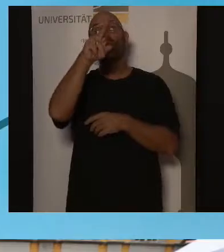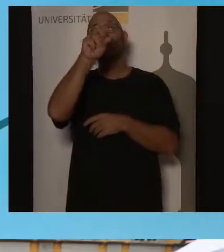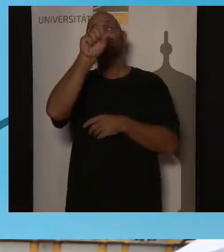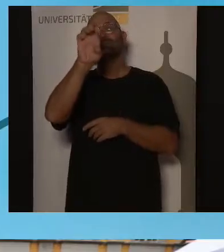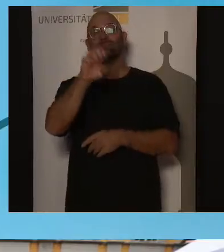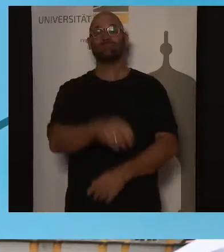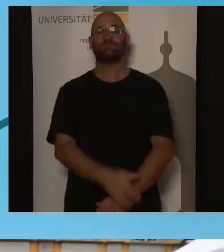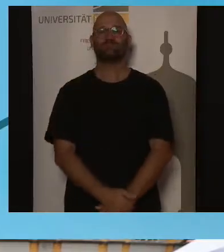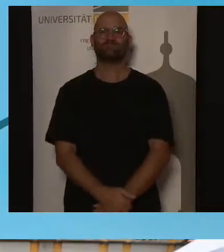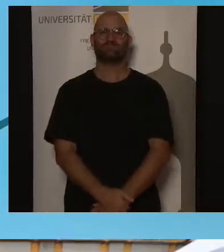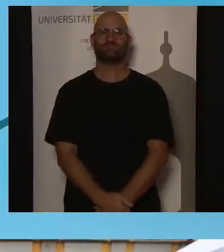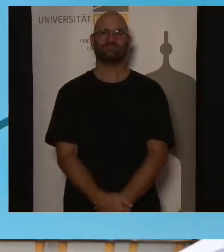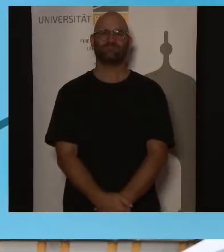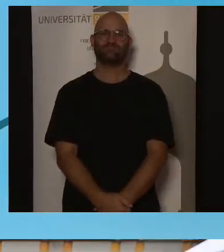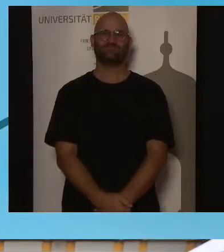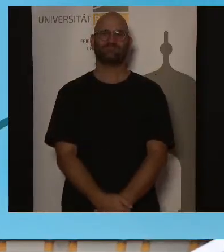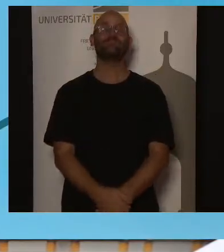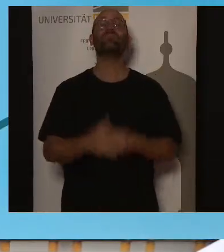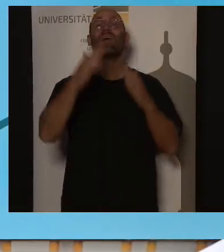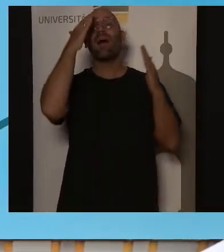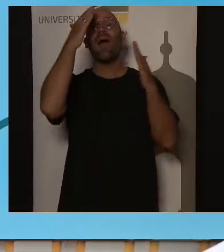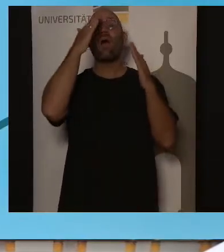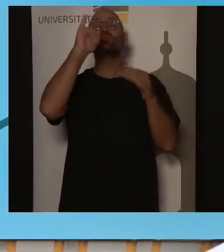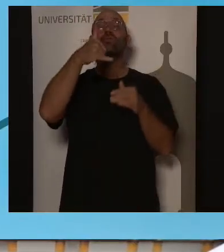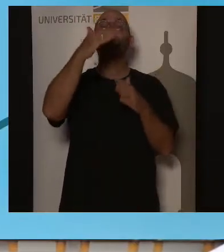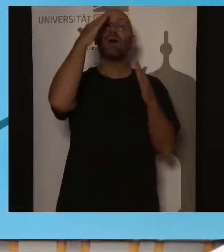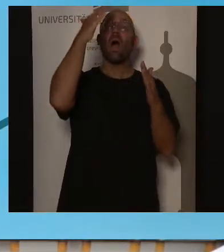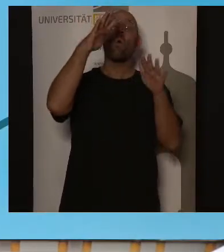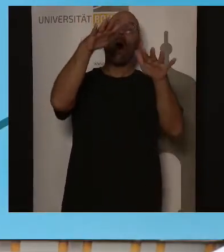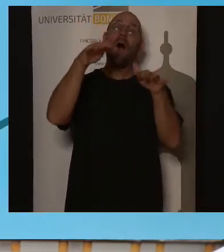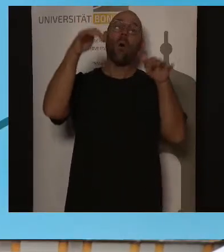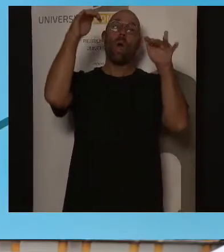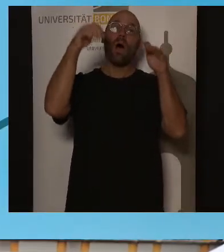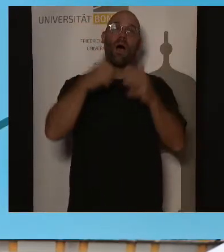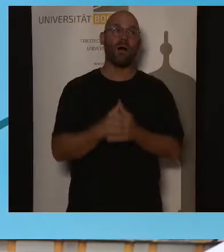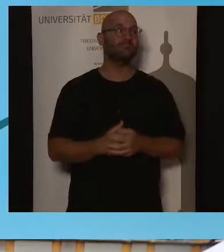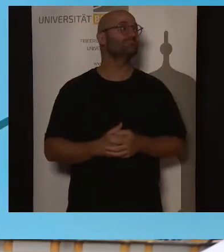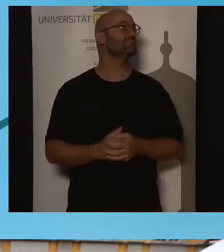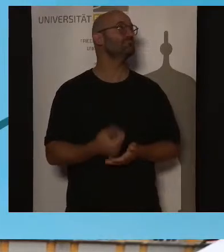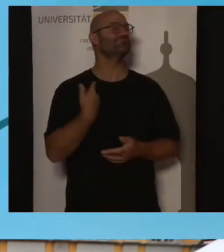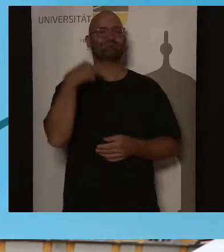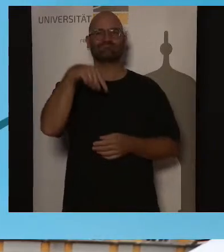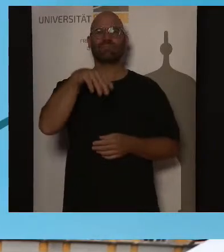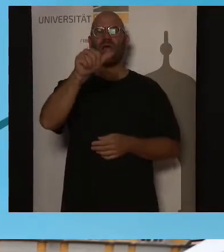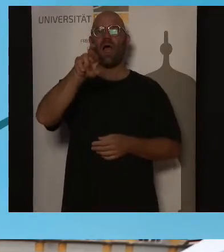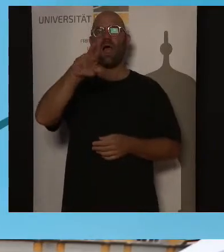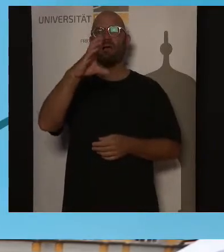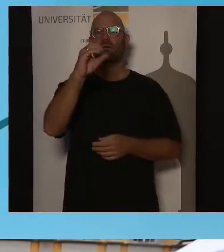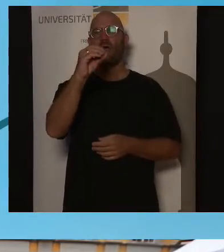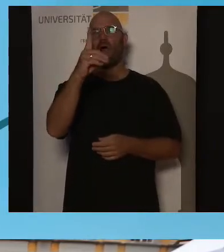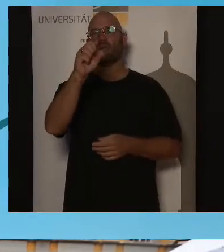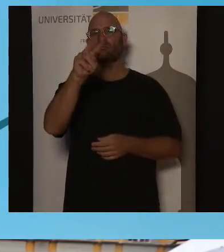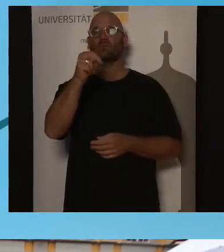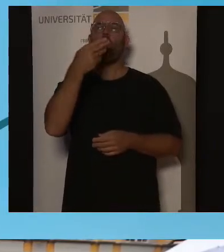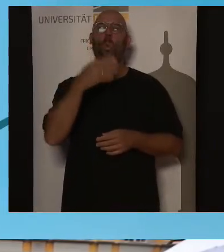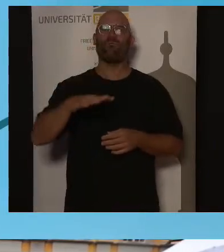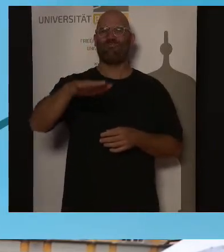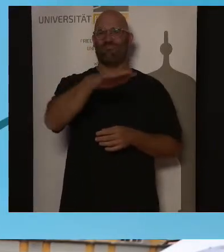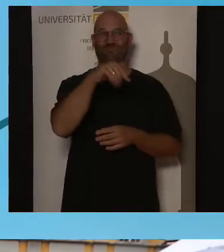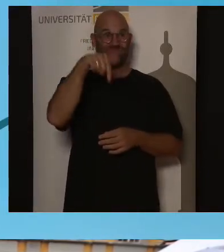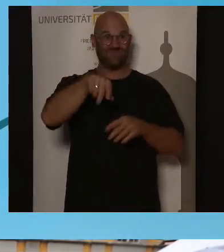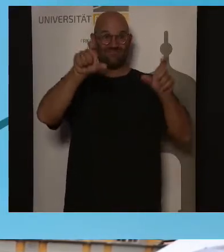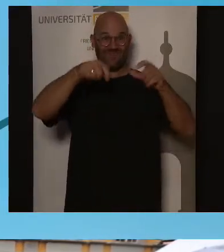expect downstairs. Louise. Hi, Sean. Hi to everybody upstairs. I'm here in the Arkadenhof in the